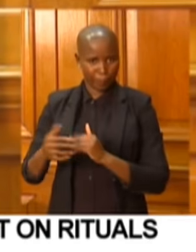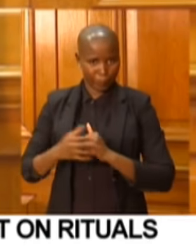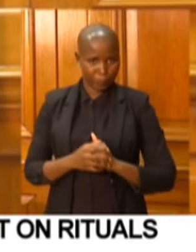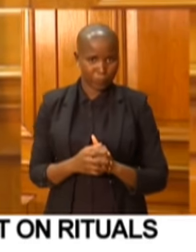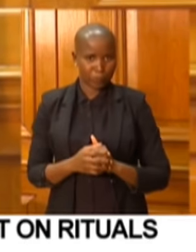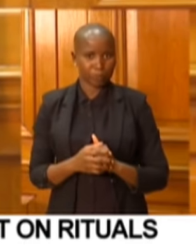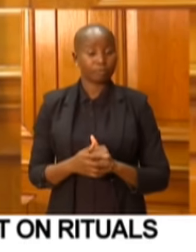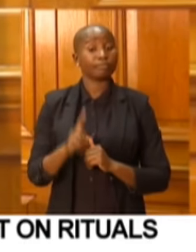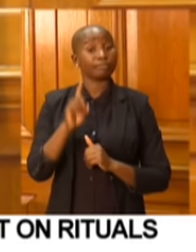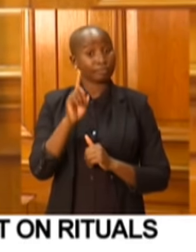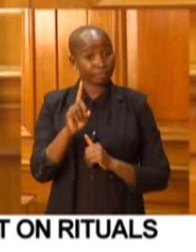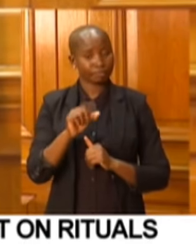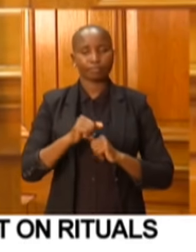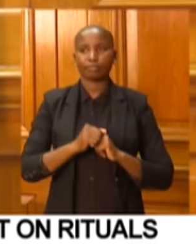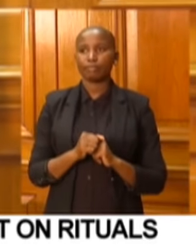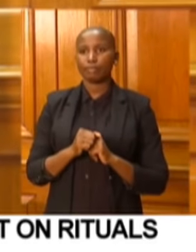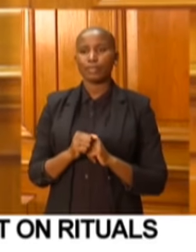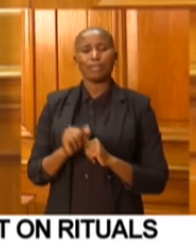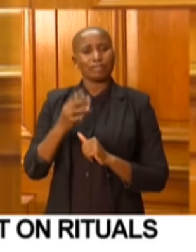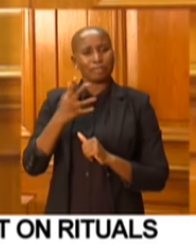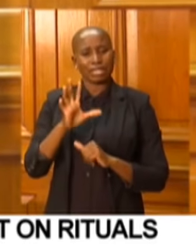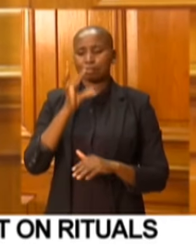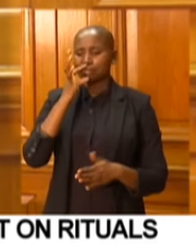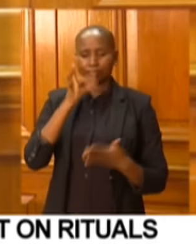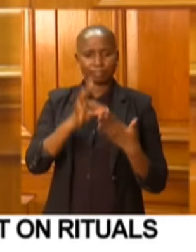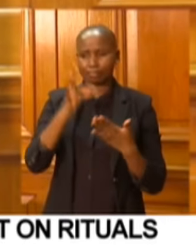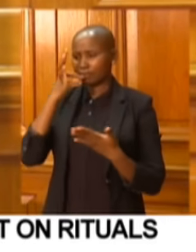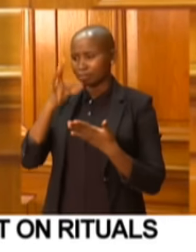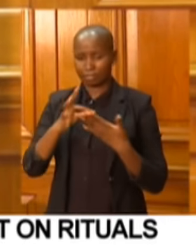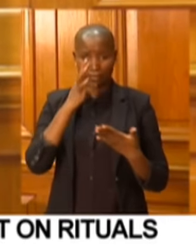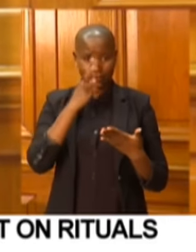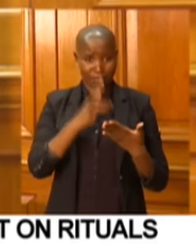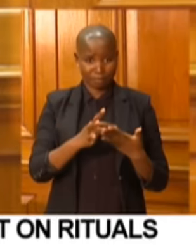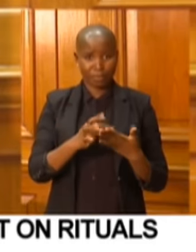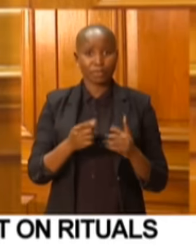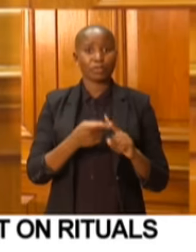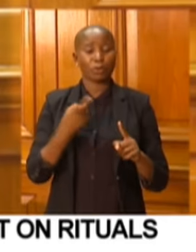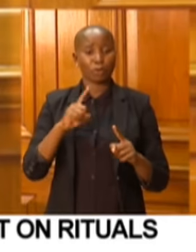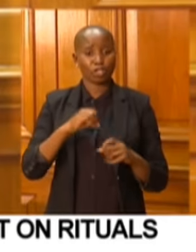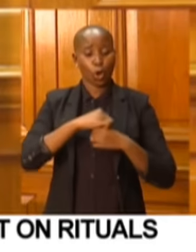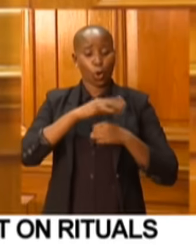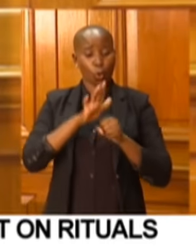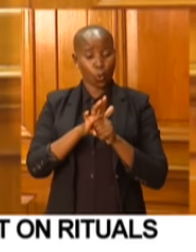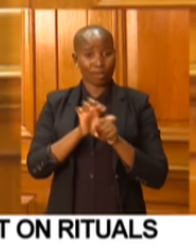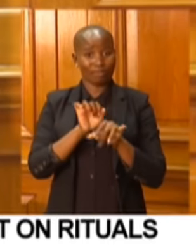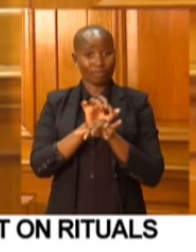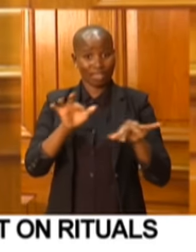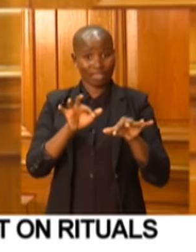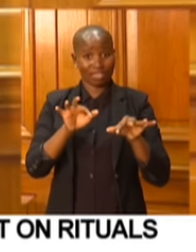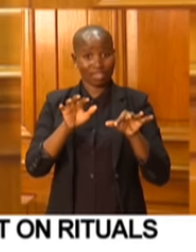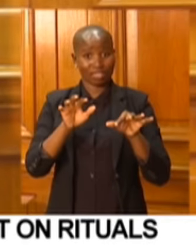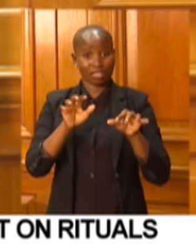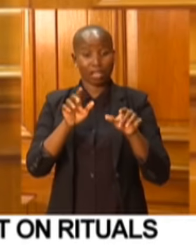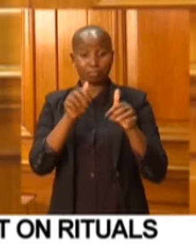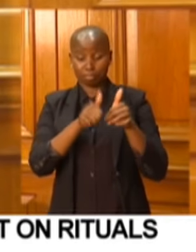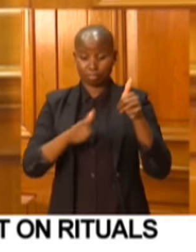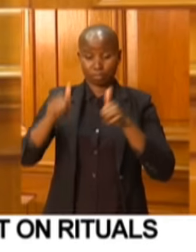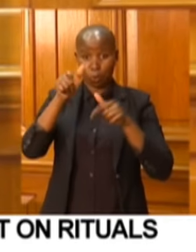the recommendations of the National Coronavirus Command Council, Cabinet has decided